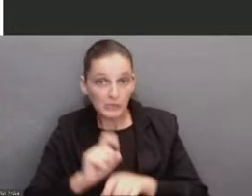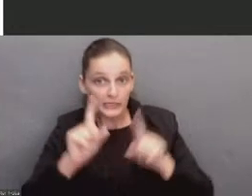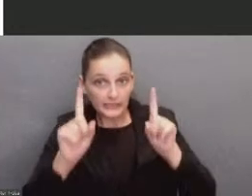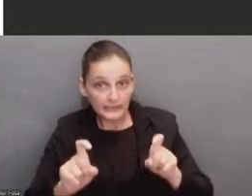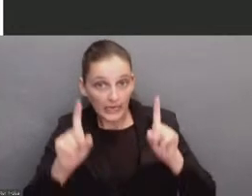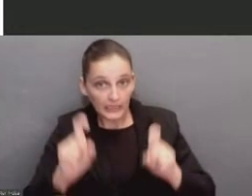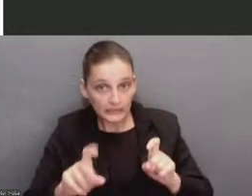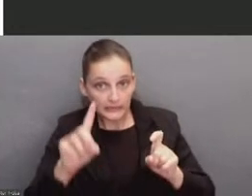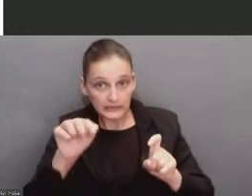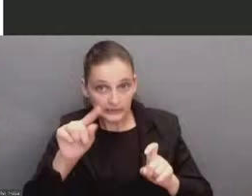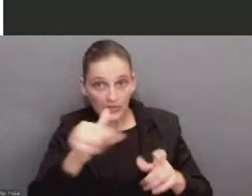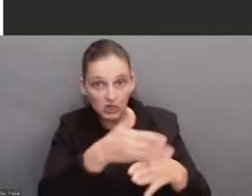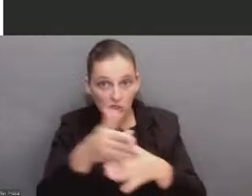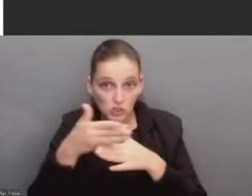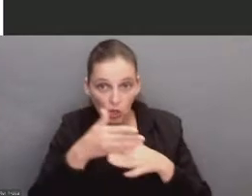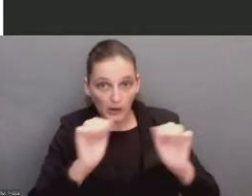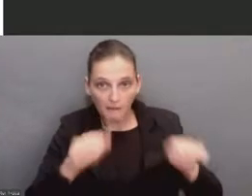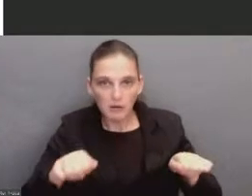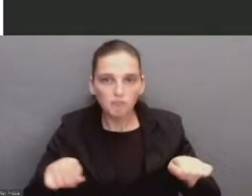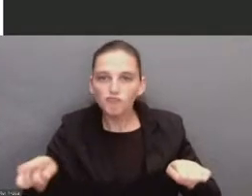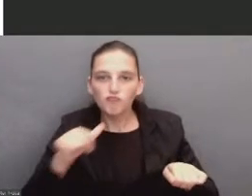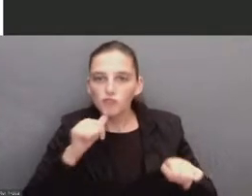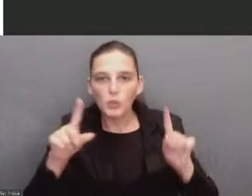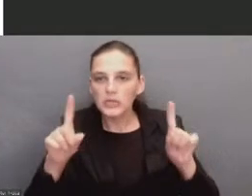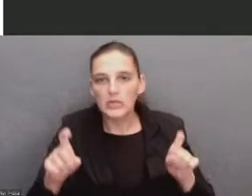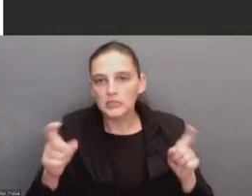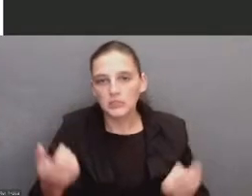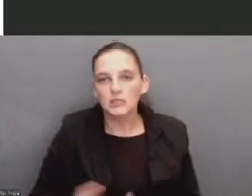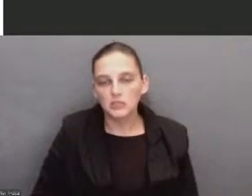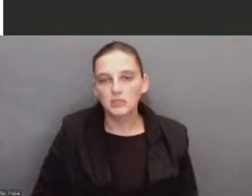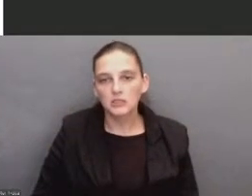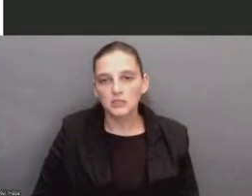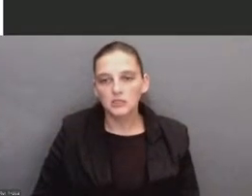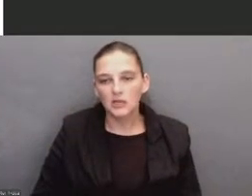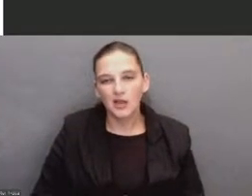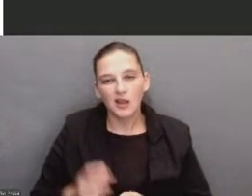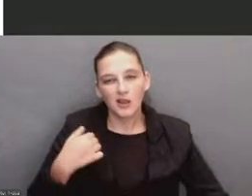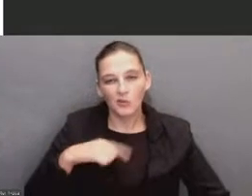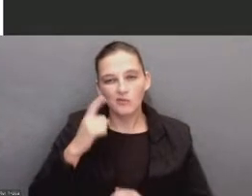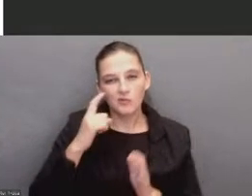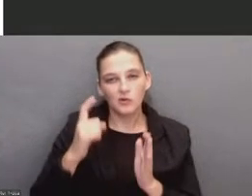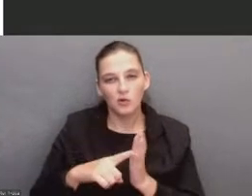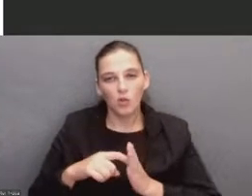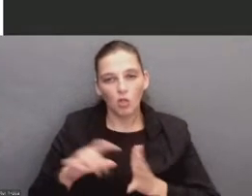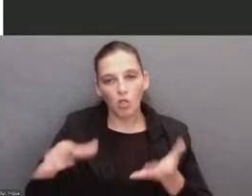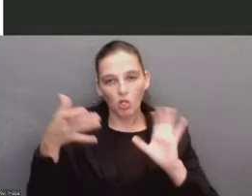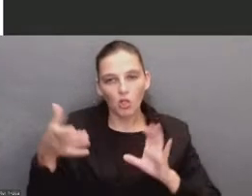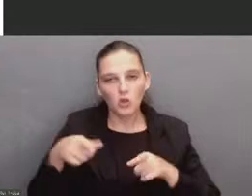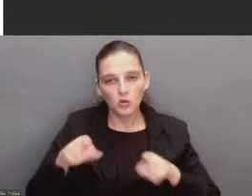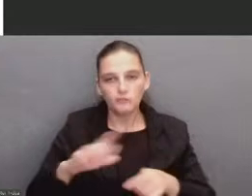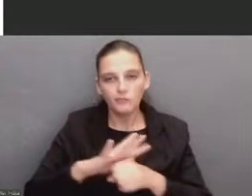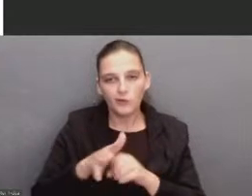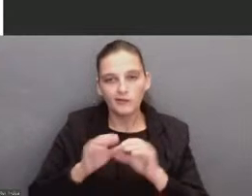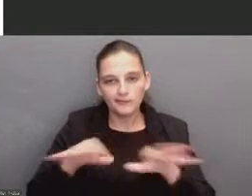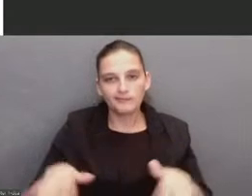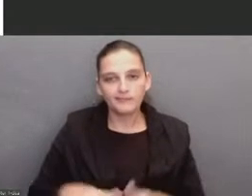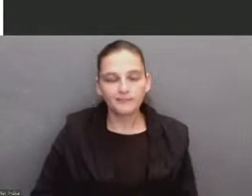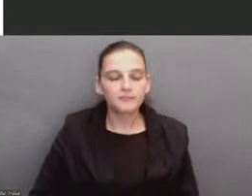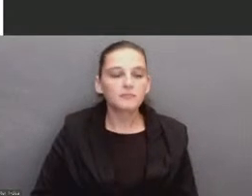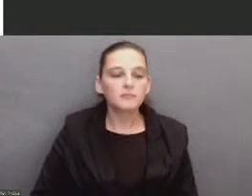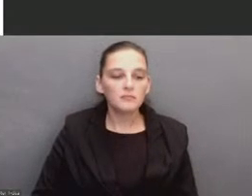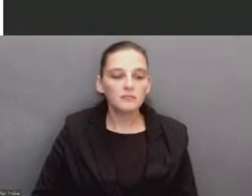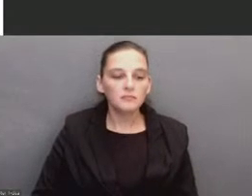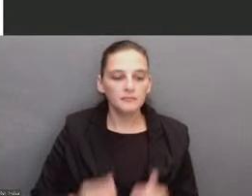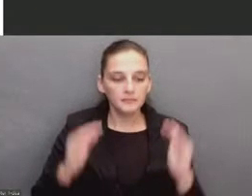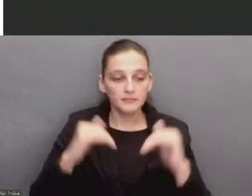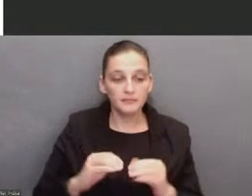sharing capabilities. And we saw that play out with the COVID-19 pandemic. On the next slide,